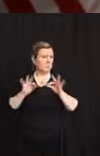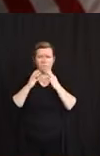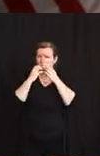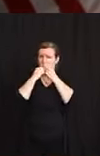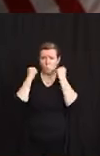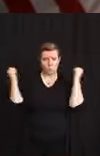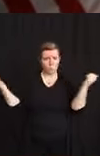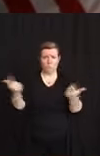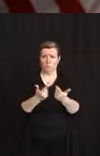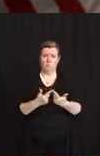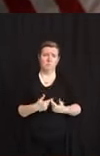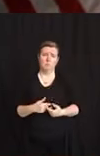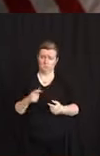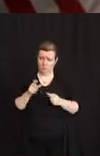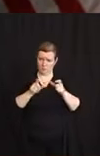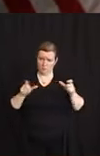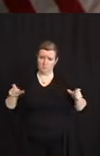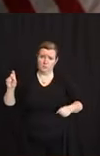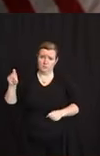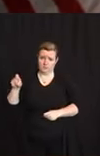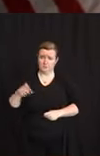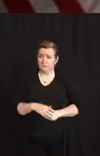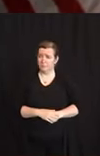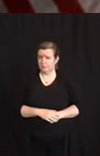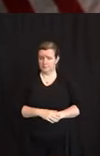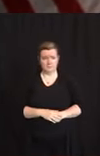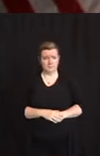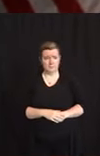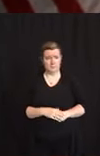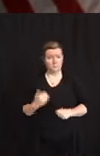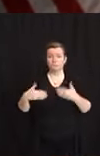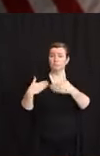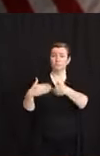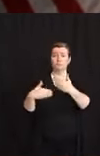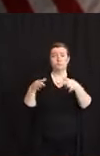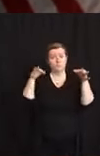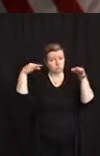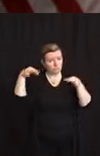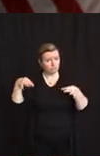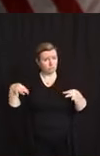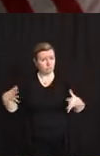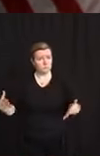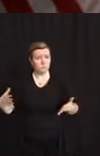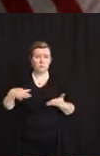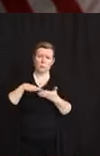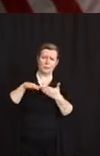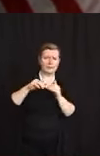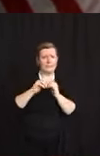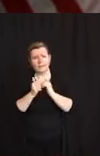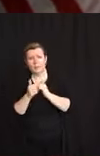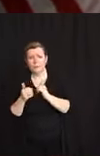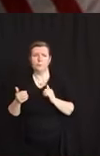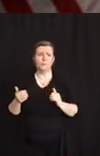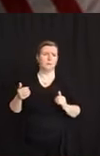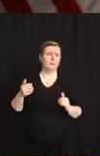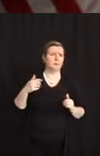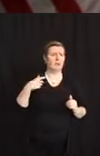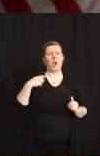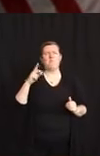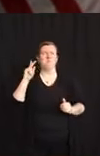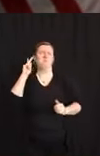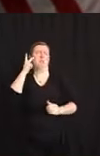to think that a process is a bureaucratic reality in the face of loss of life. We've